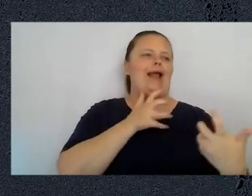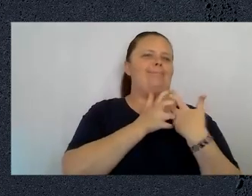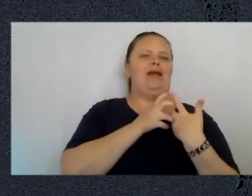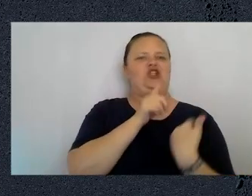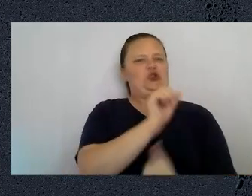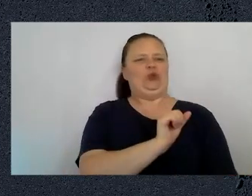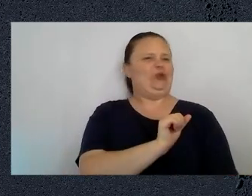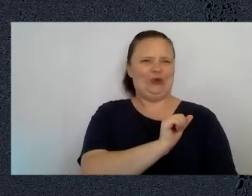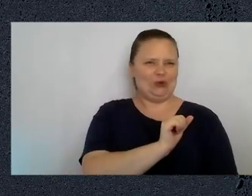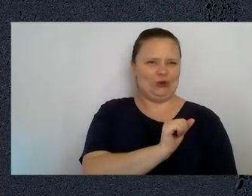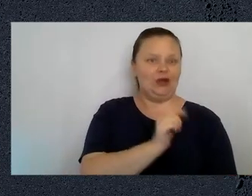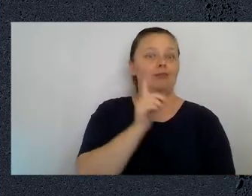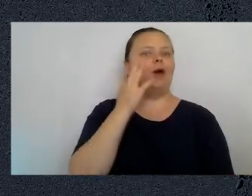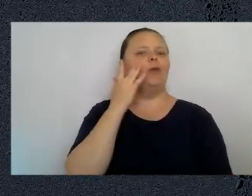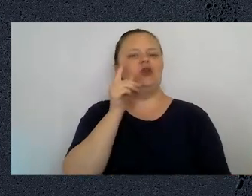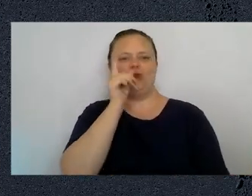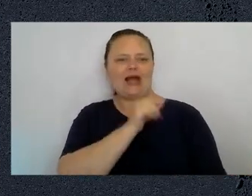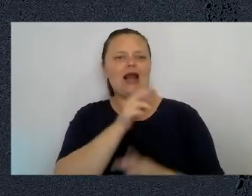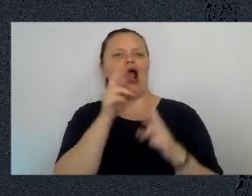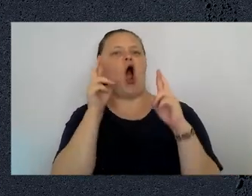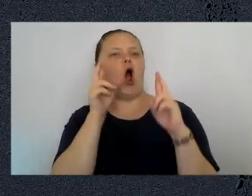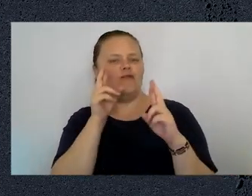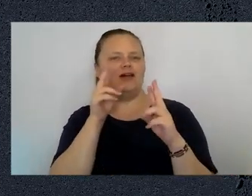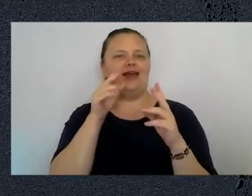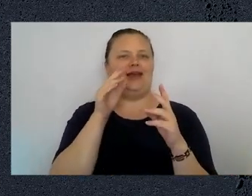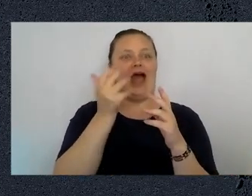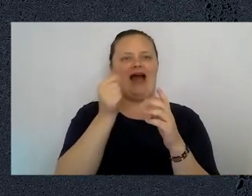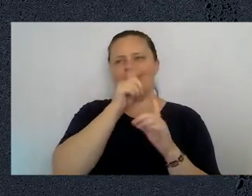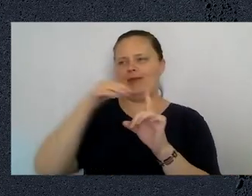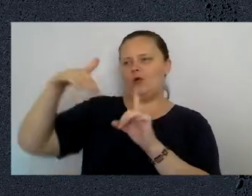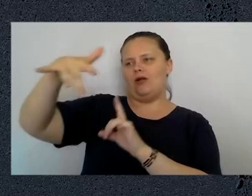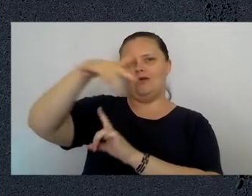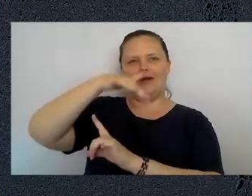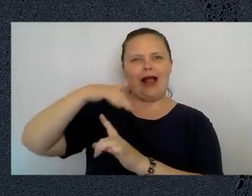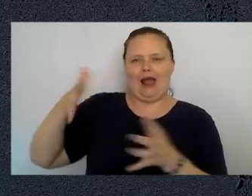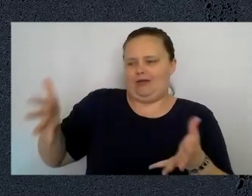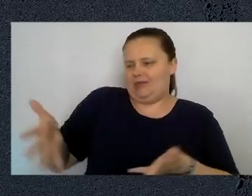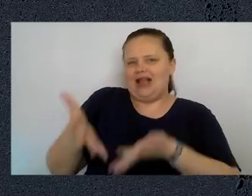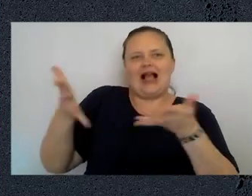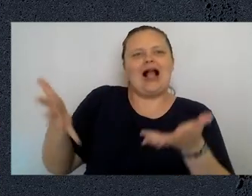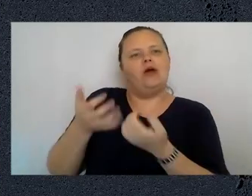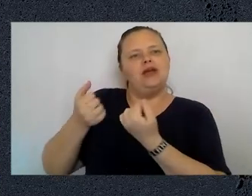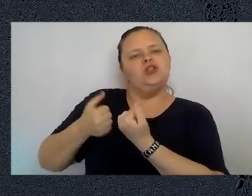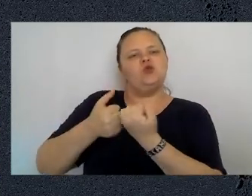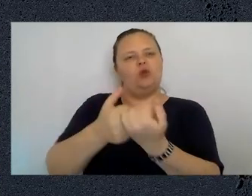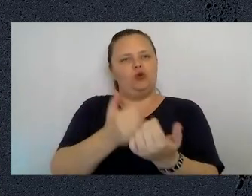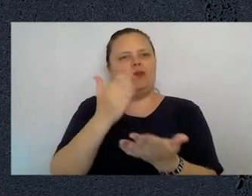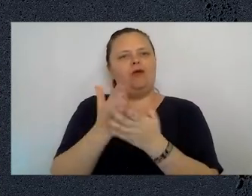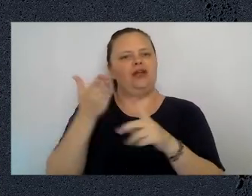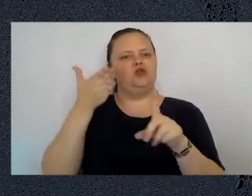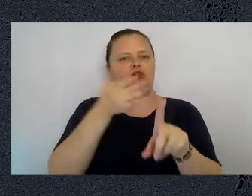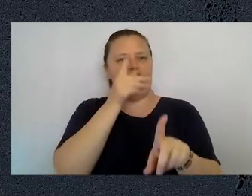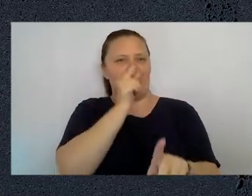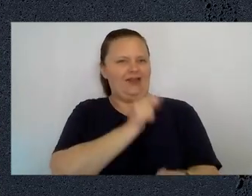just, when you can hopefully surround yourself with the right people who will propel you or push you in the right direction, hopefully you can do that. Yeah, just think